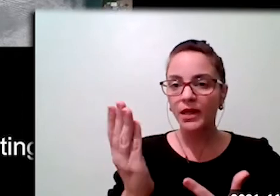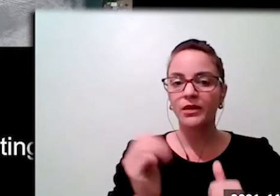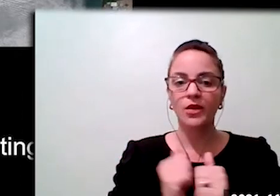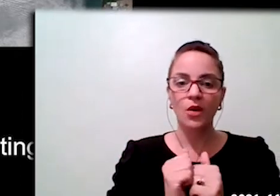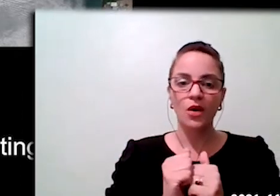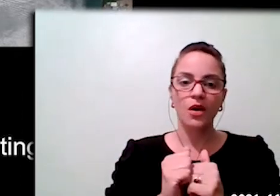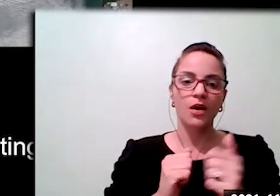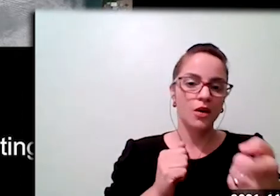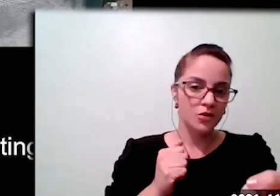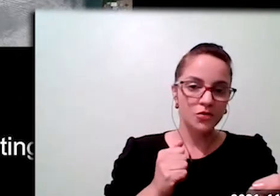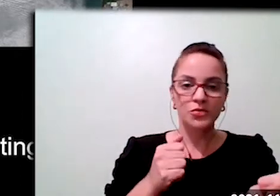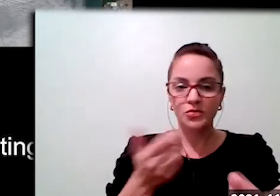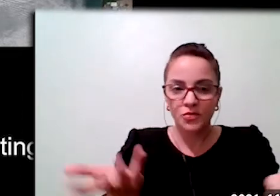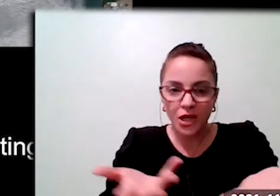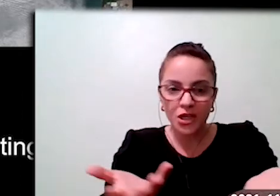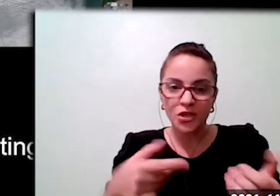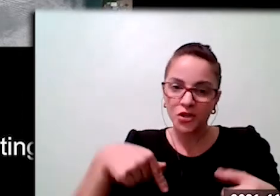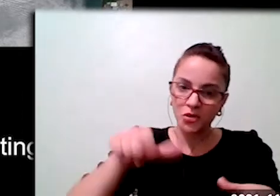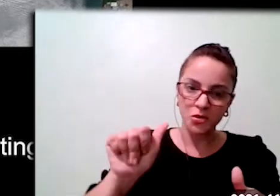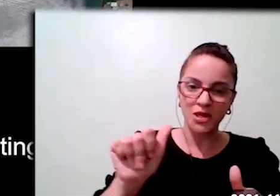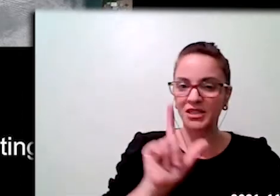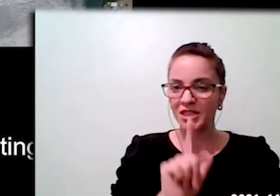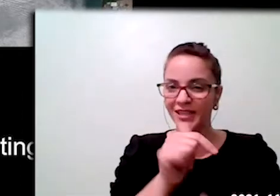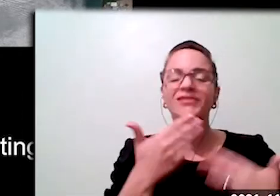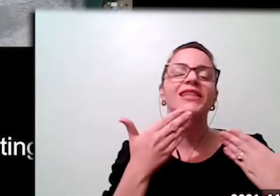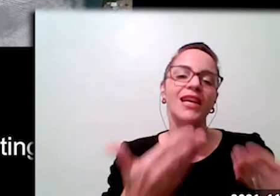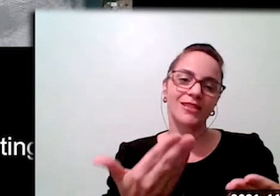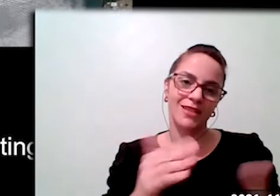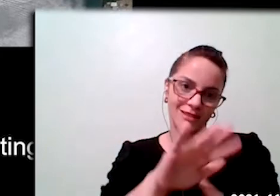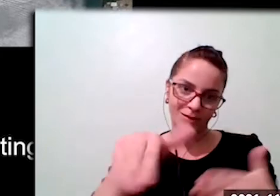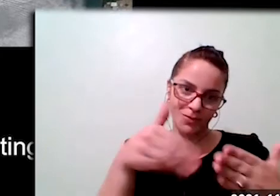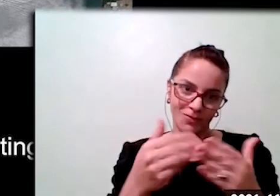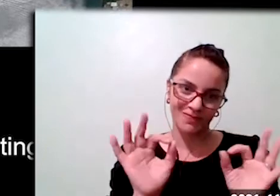PRSHPO, and I'd be more than glad to answer them. Thank you.